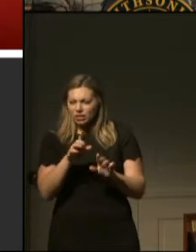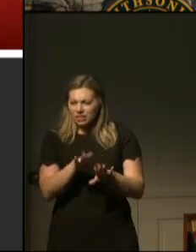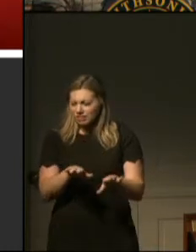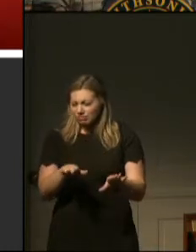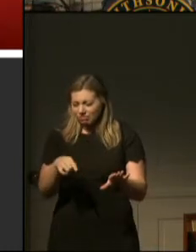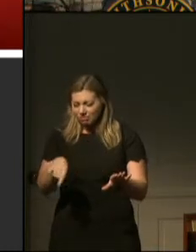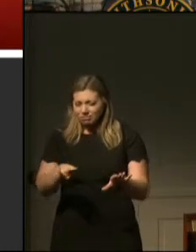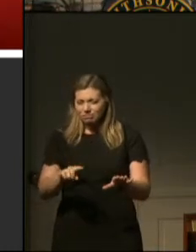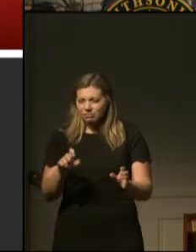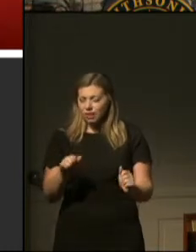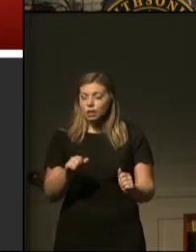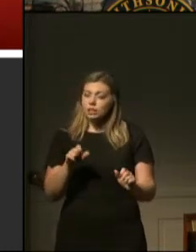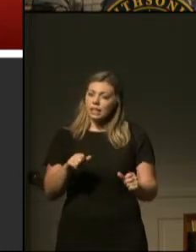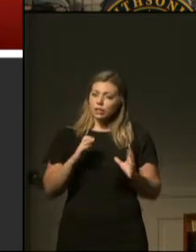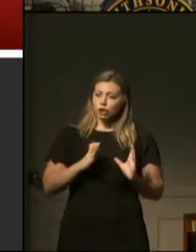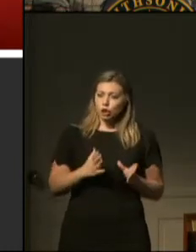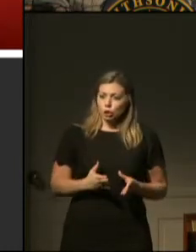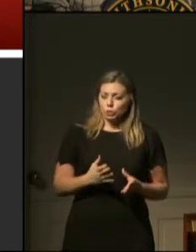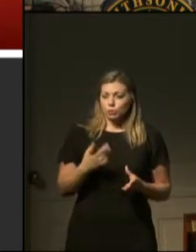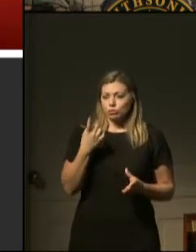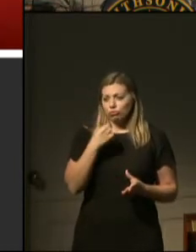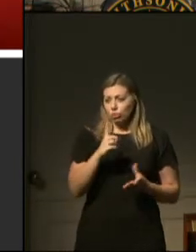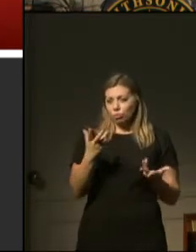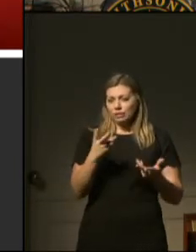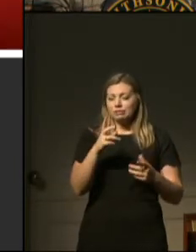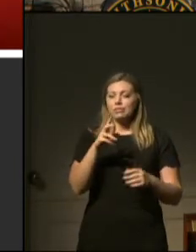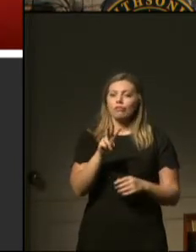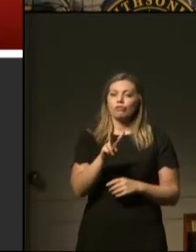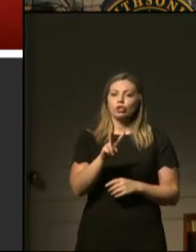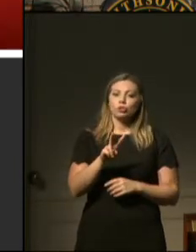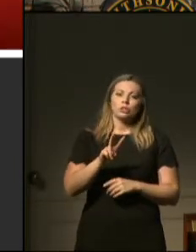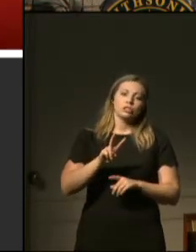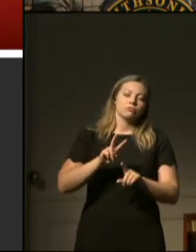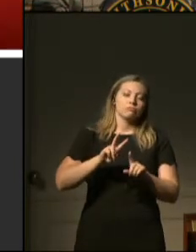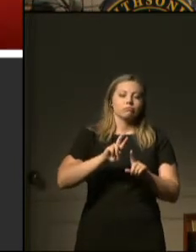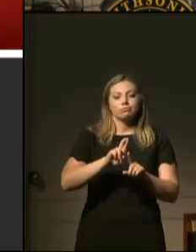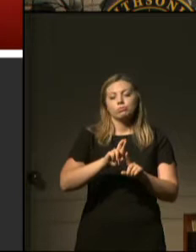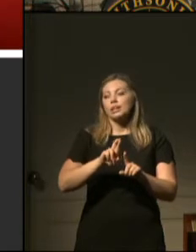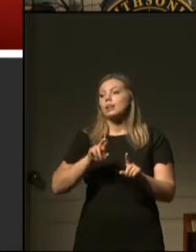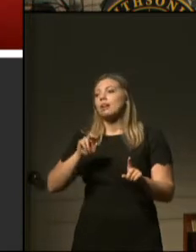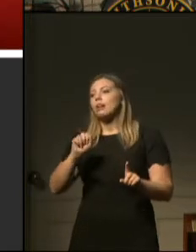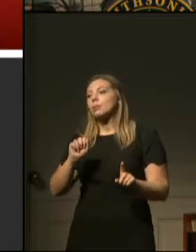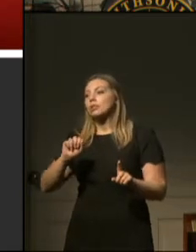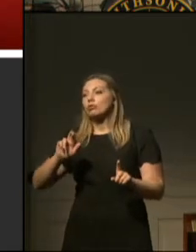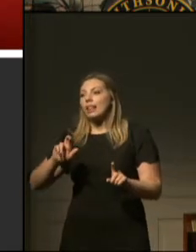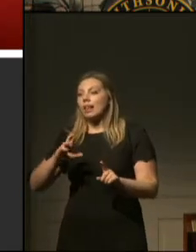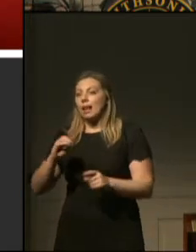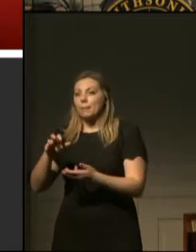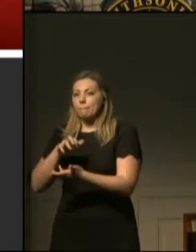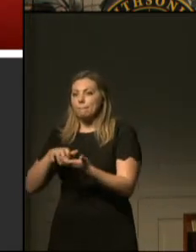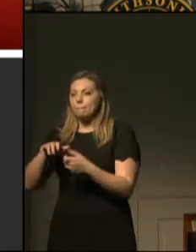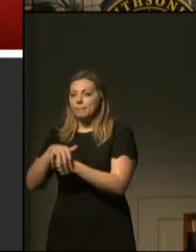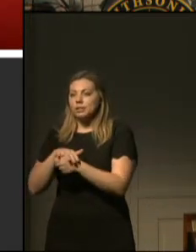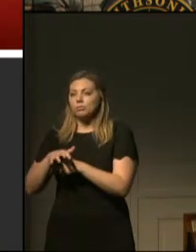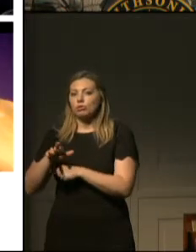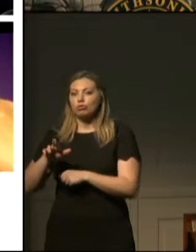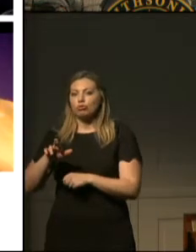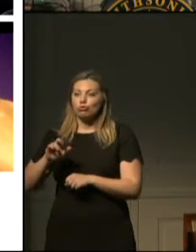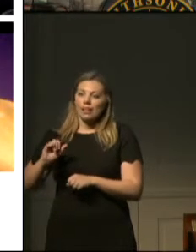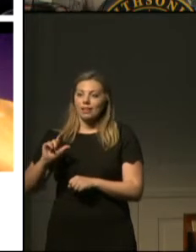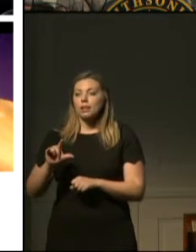not only be consumers in the virtual, augmented, and mixed reality spaces, but to become the actual producers themselves.